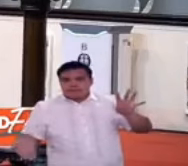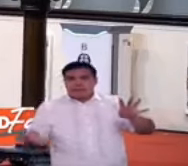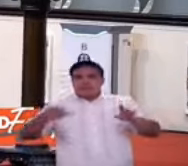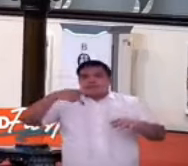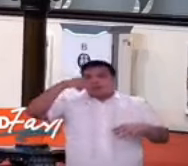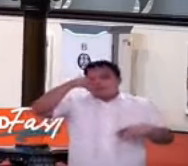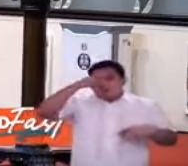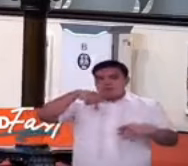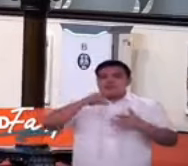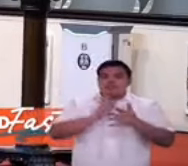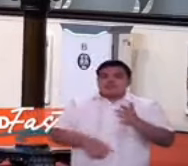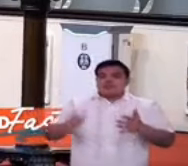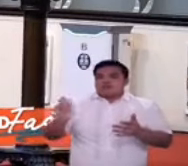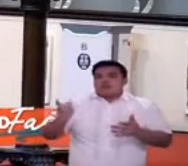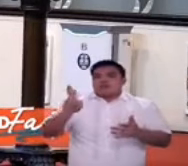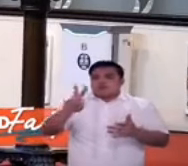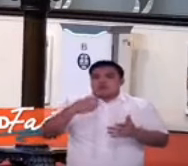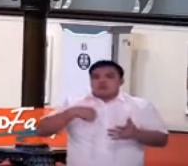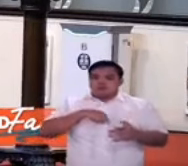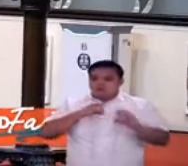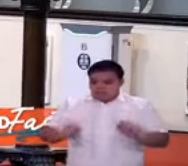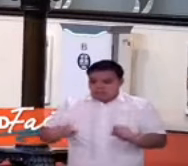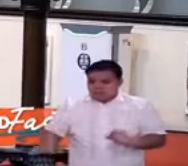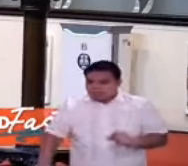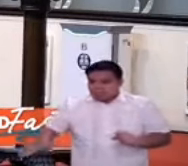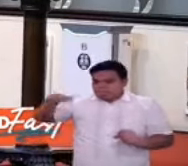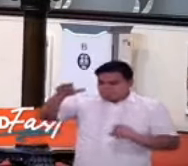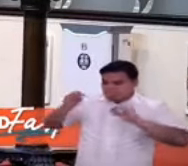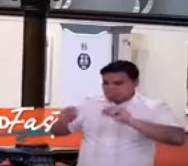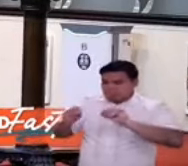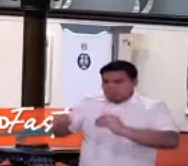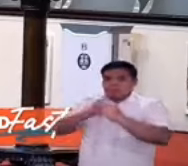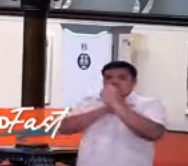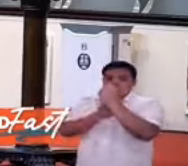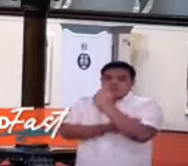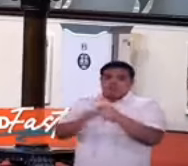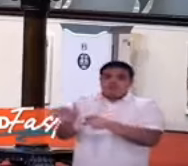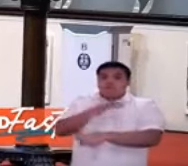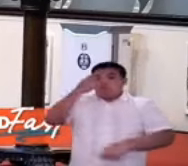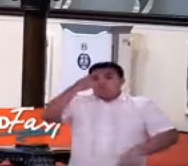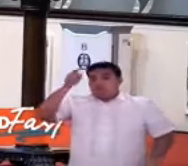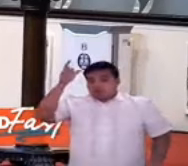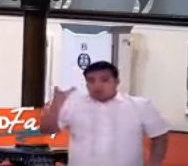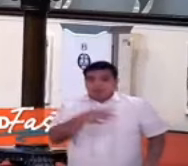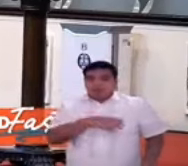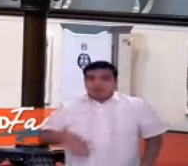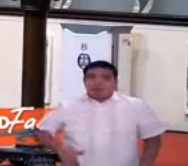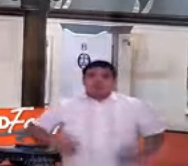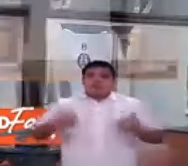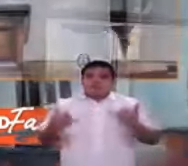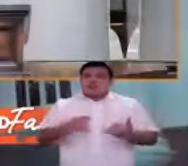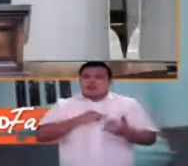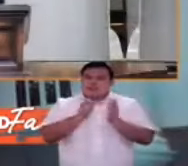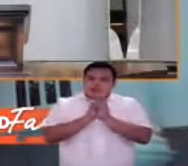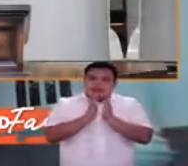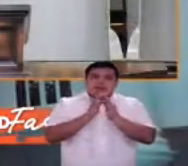Proverbs 22 so that we can raise young children to be powerful for Christ. As pastor, I pray